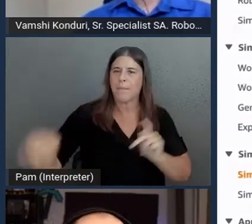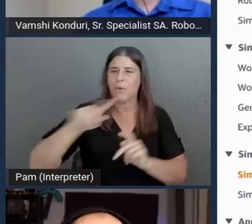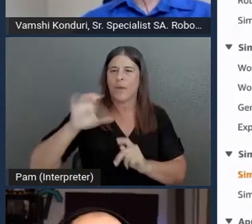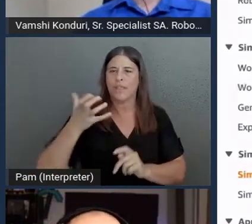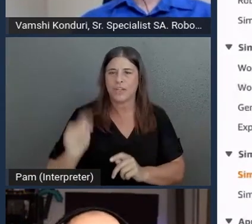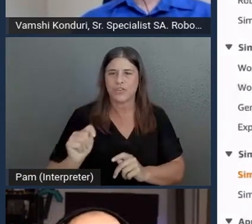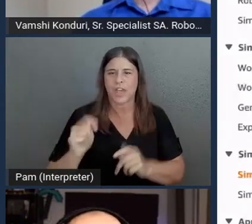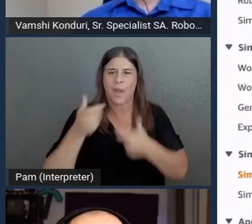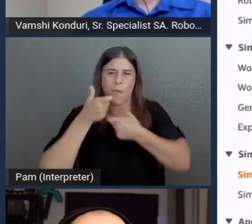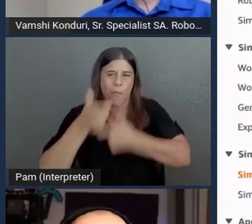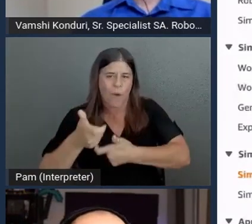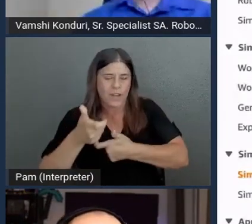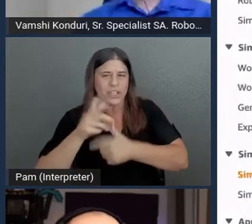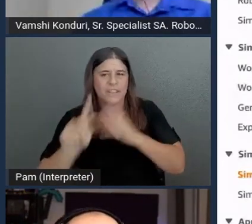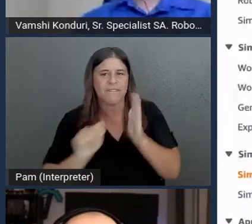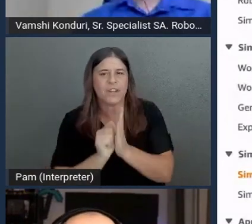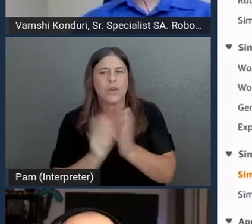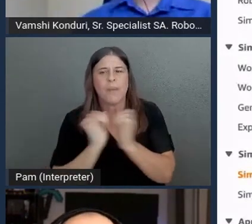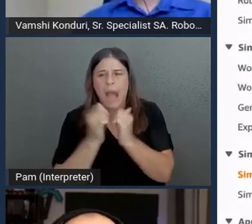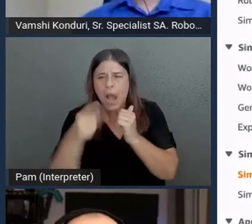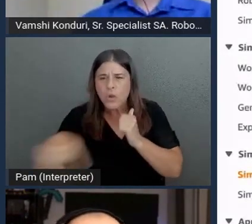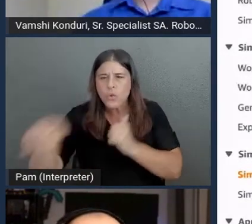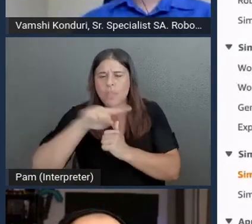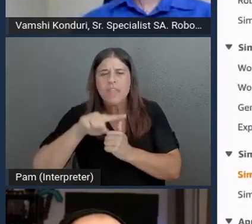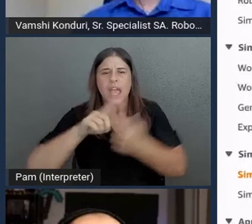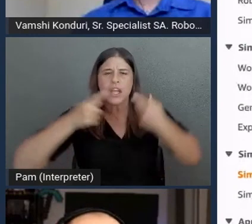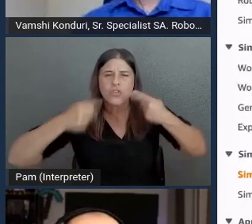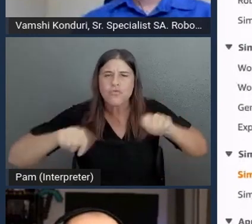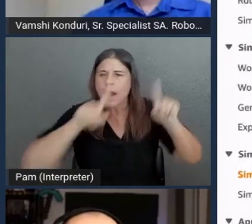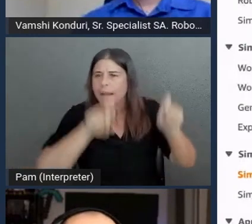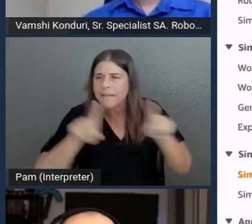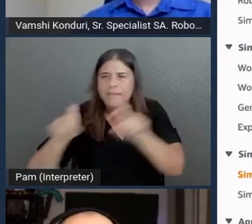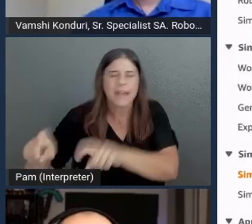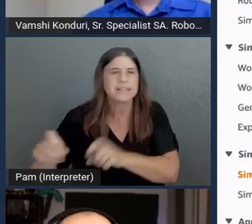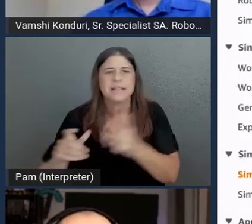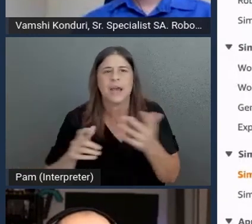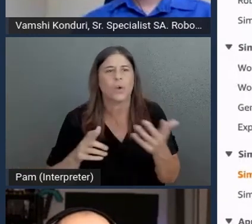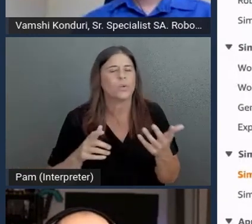watching this video? How do we get them to try out, to test out